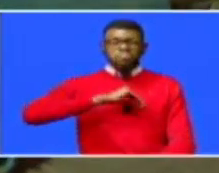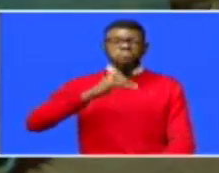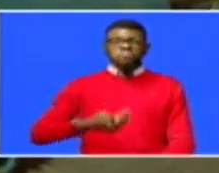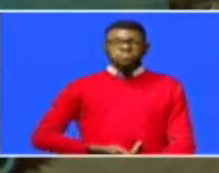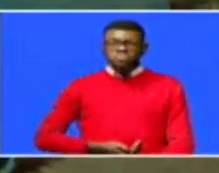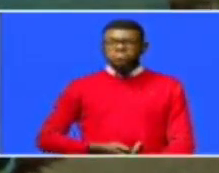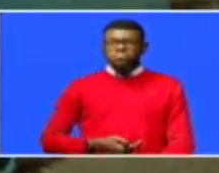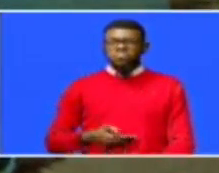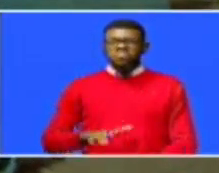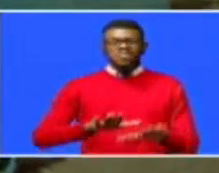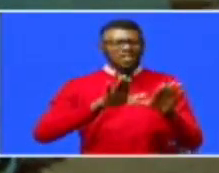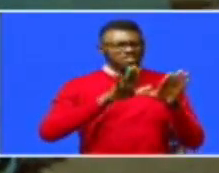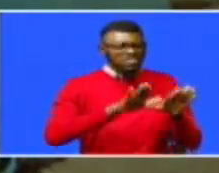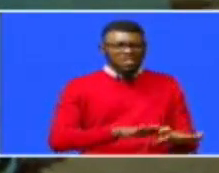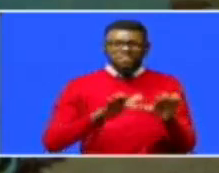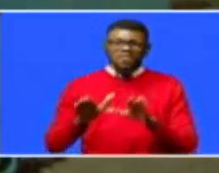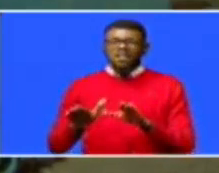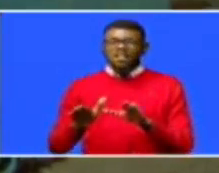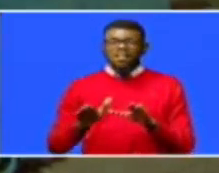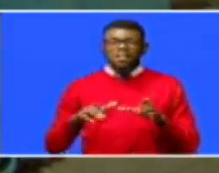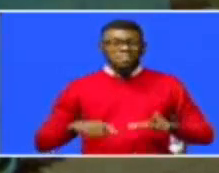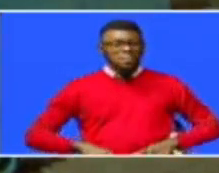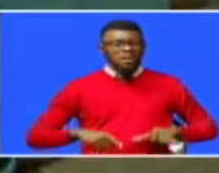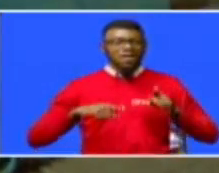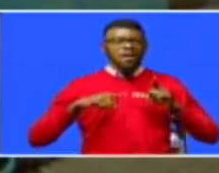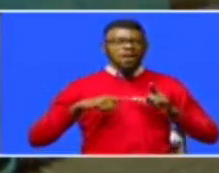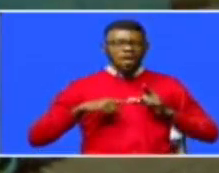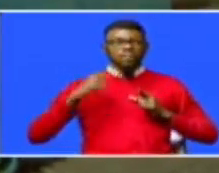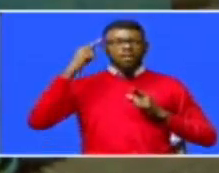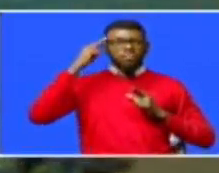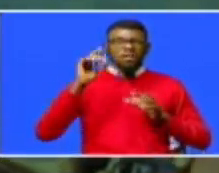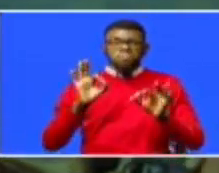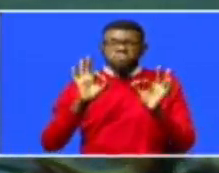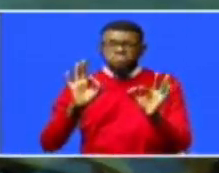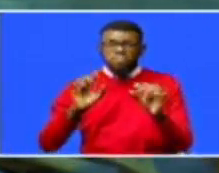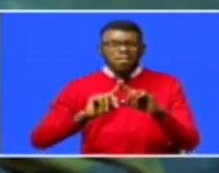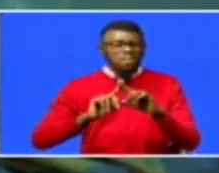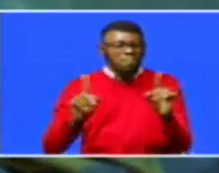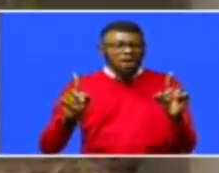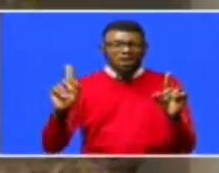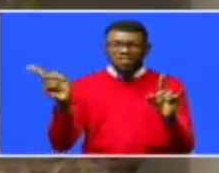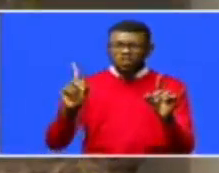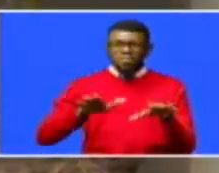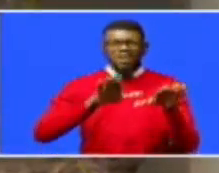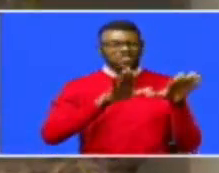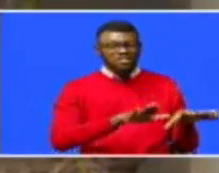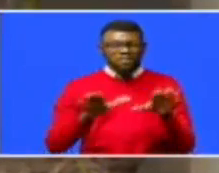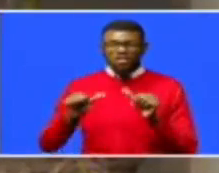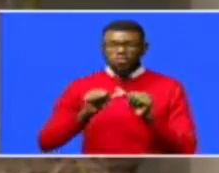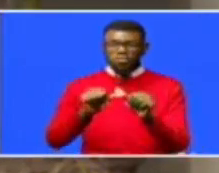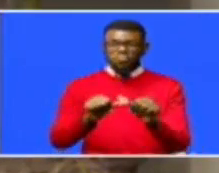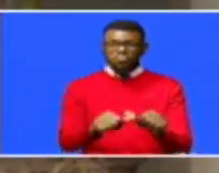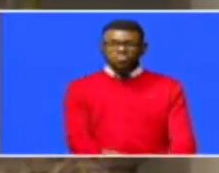and left to suffer on the cold streets. The life they once dreamed of now masked by suffering in Nairobi.